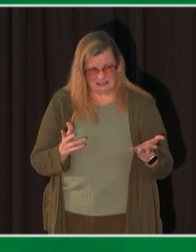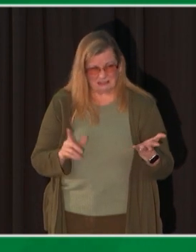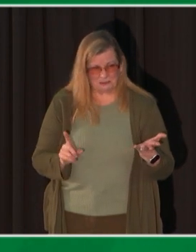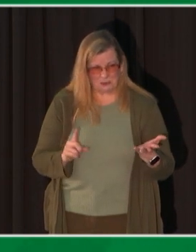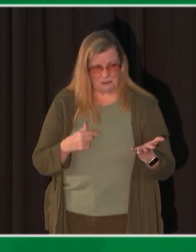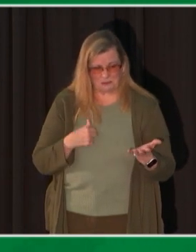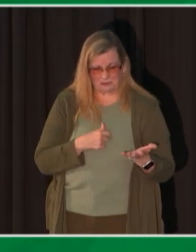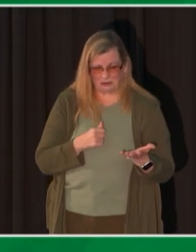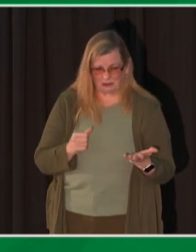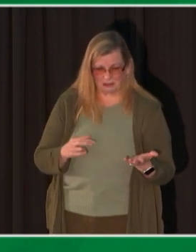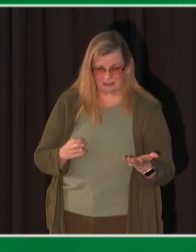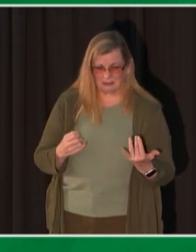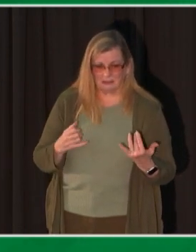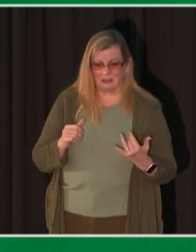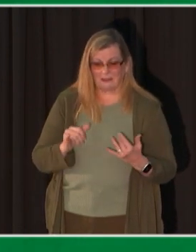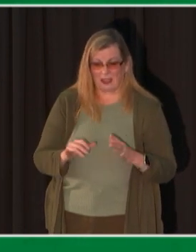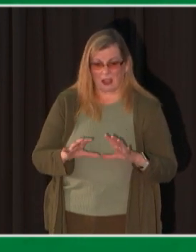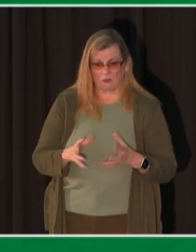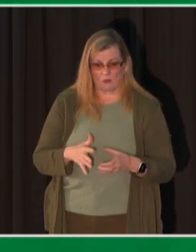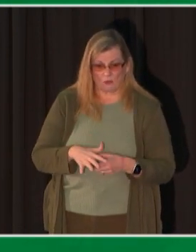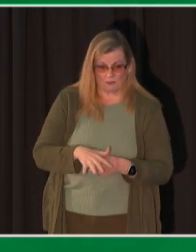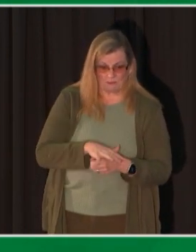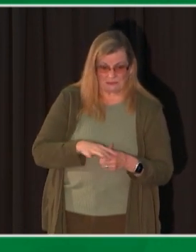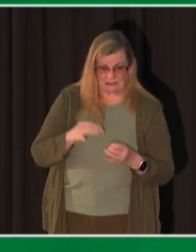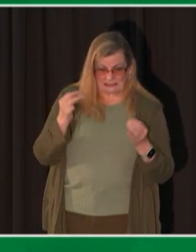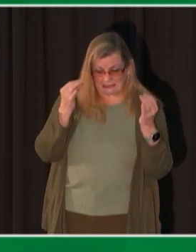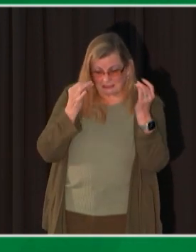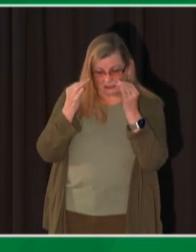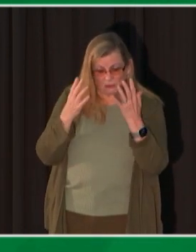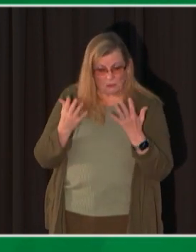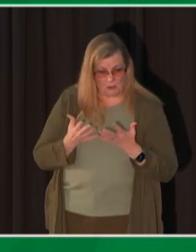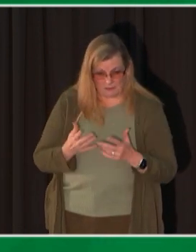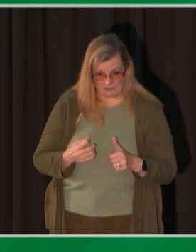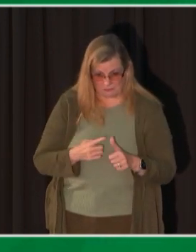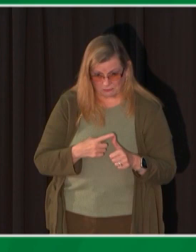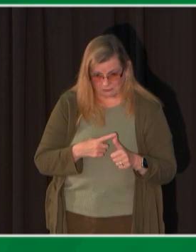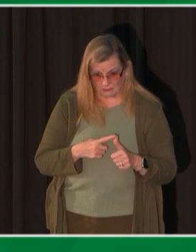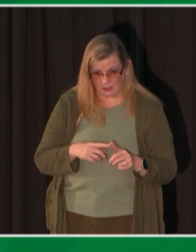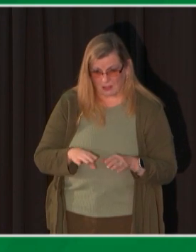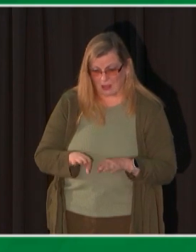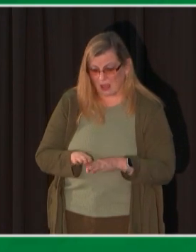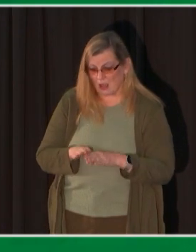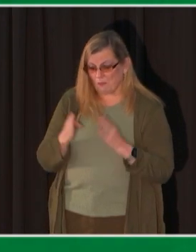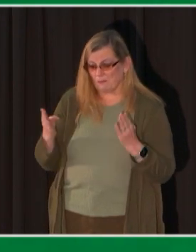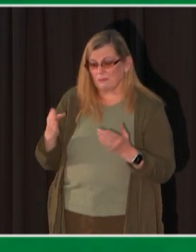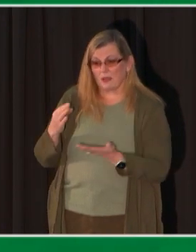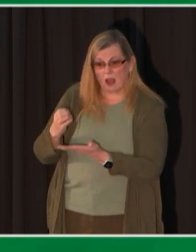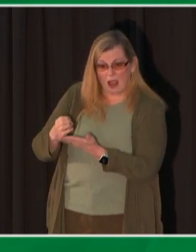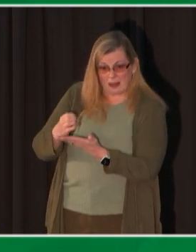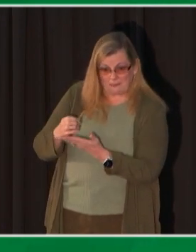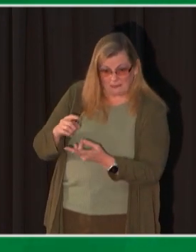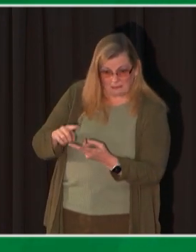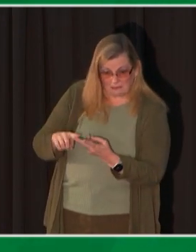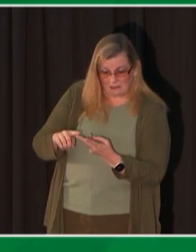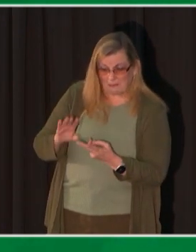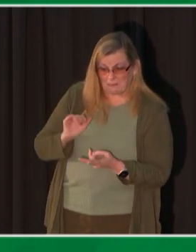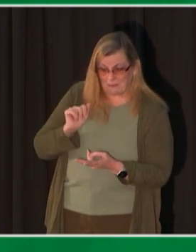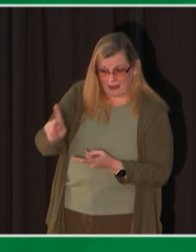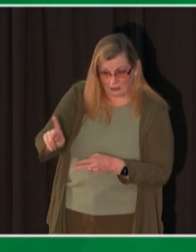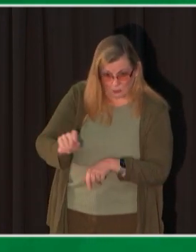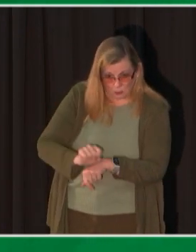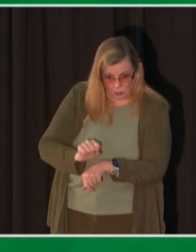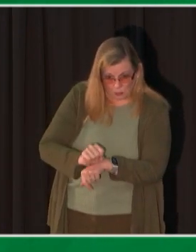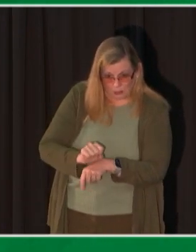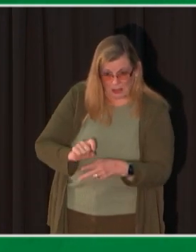group will consider is how we open up the economy, get people back to work, get businesses back to work,